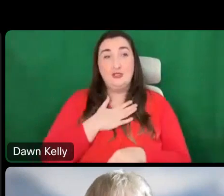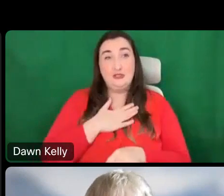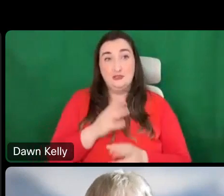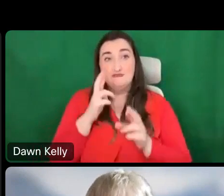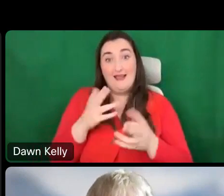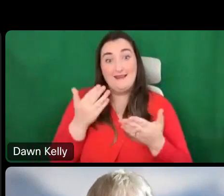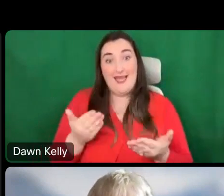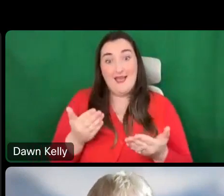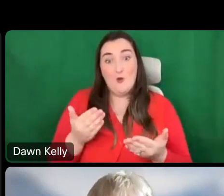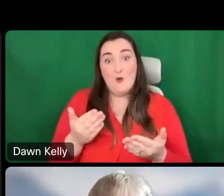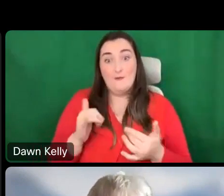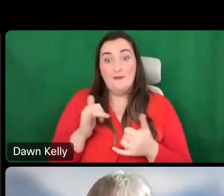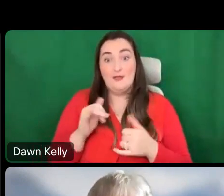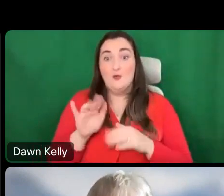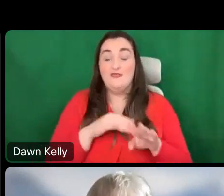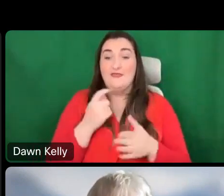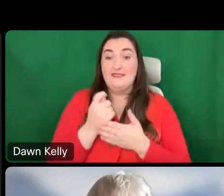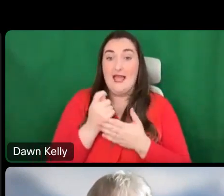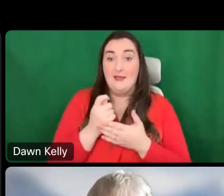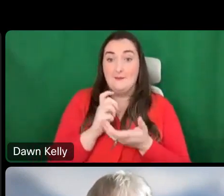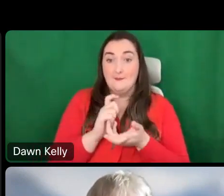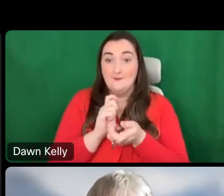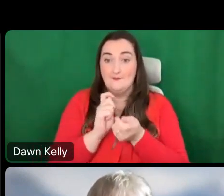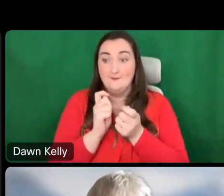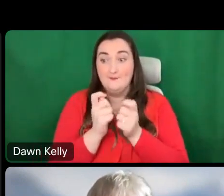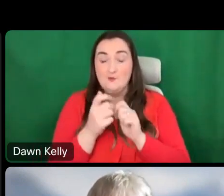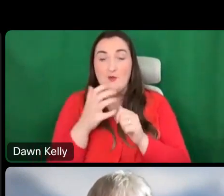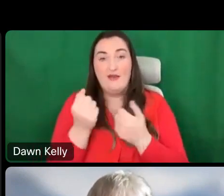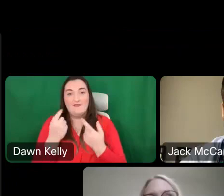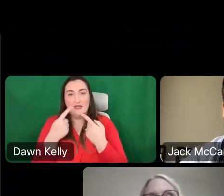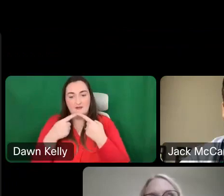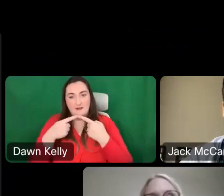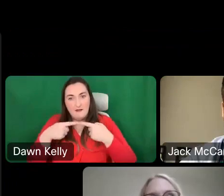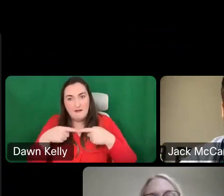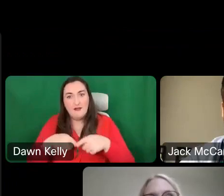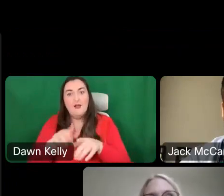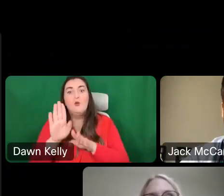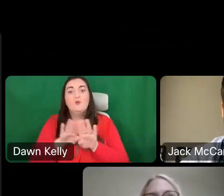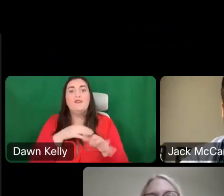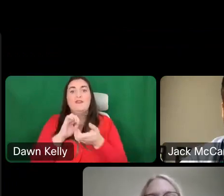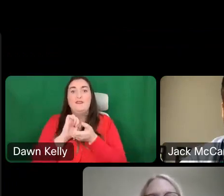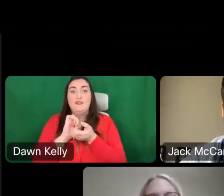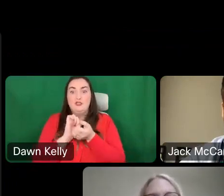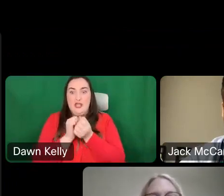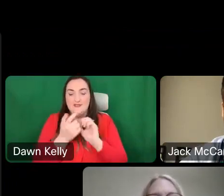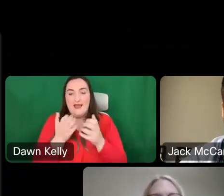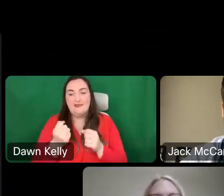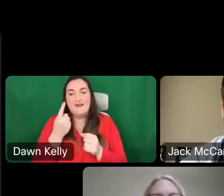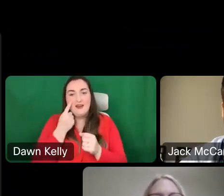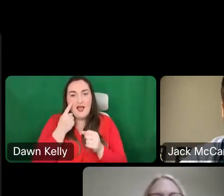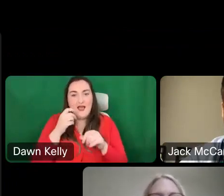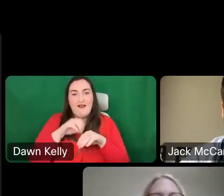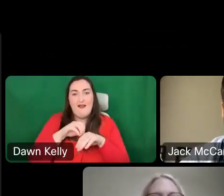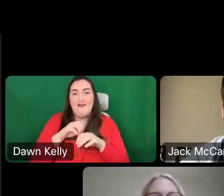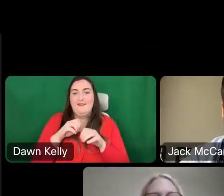with the changes that are coming, to have this kind of aligned with those changes and having it high on everybody's agenda. So